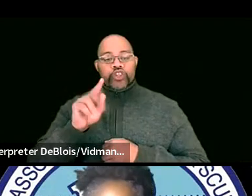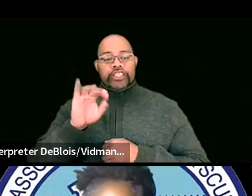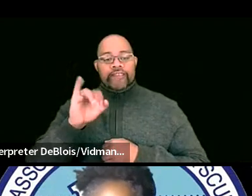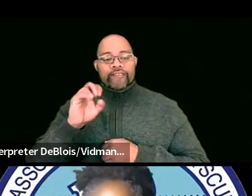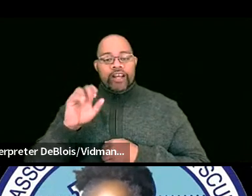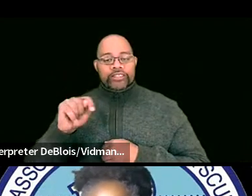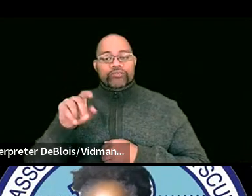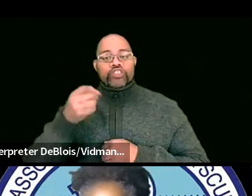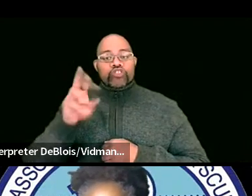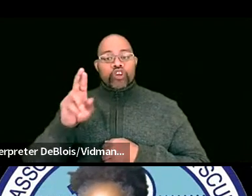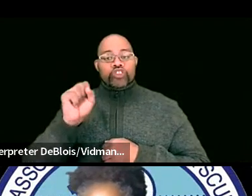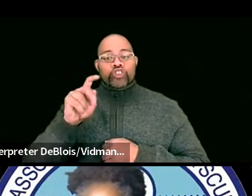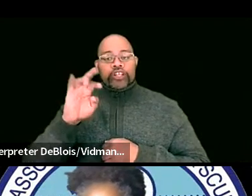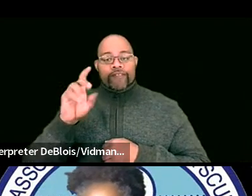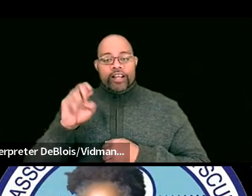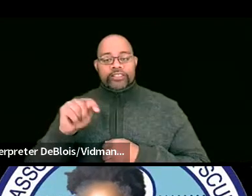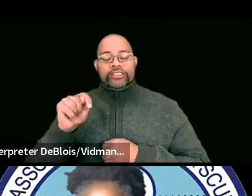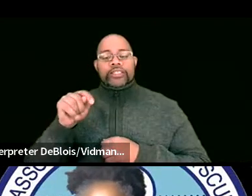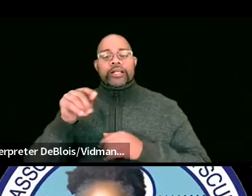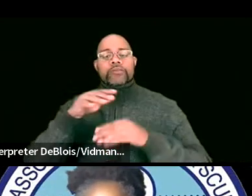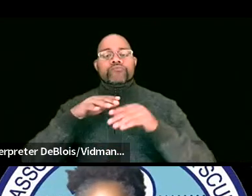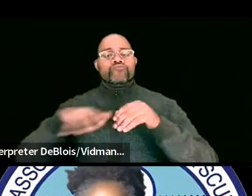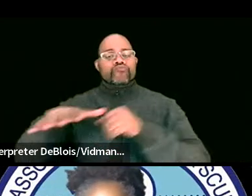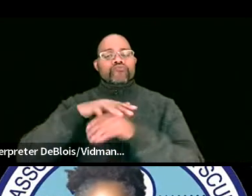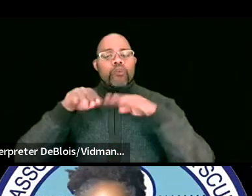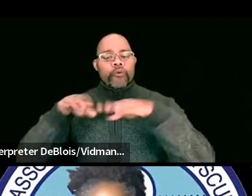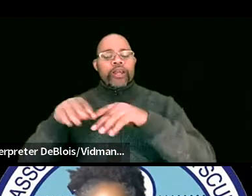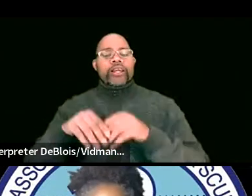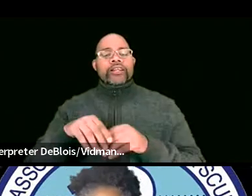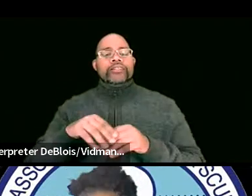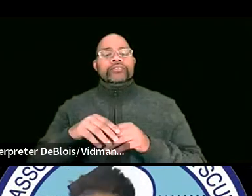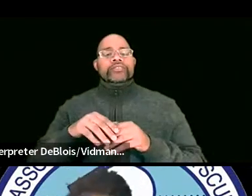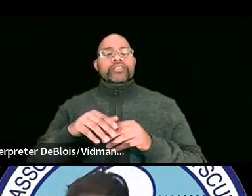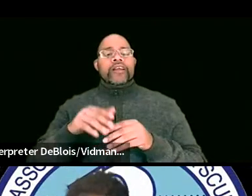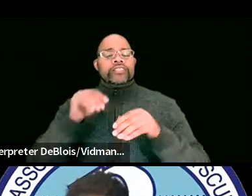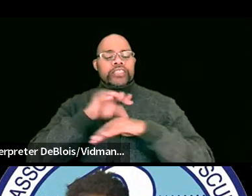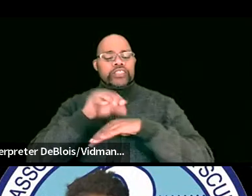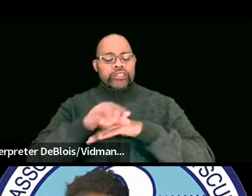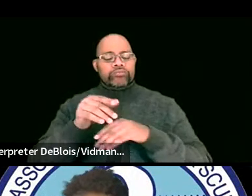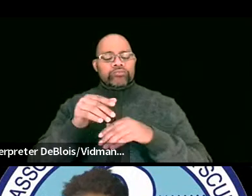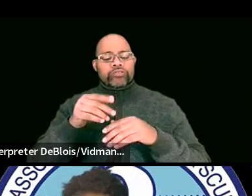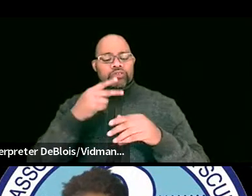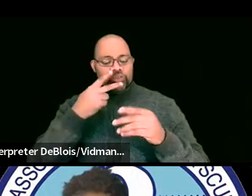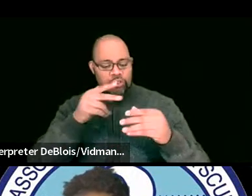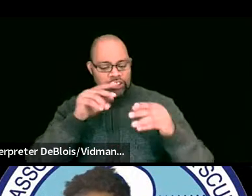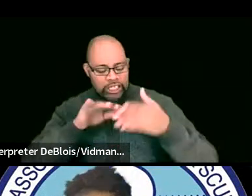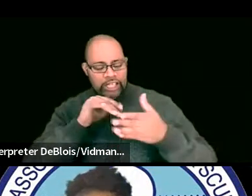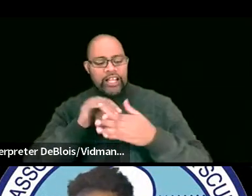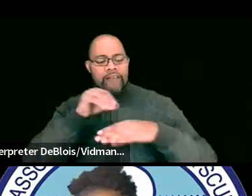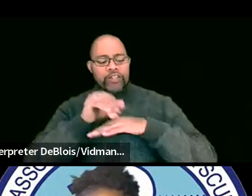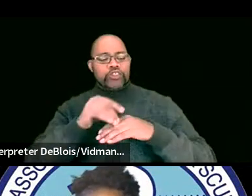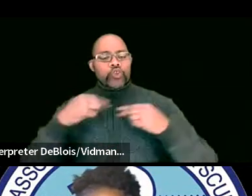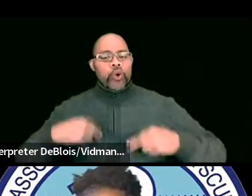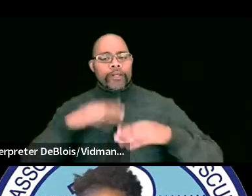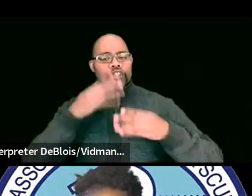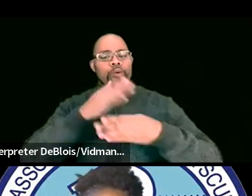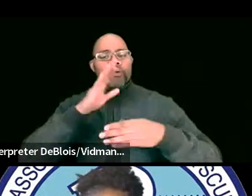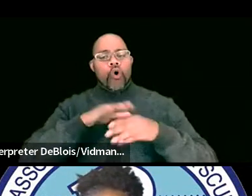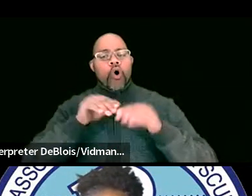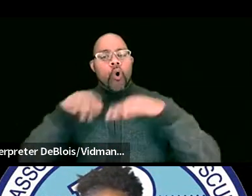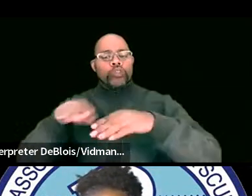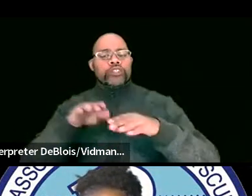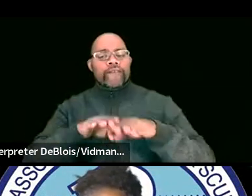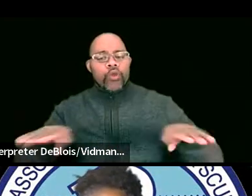And Dr. Sturdivant is a marine ecologist who studies the effects of human disturbance on the seafloor and develops marine technology to enhance